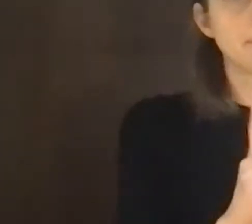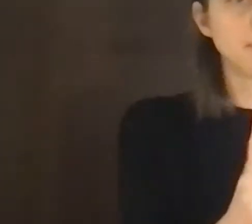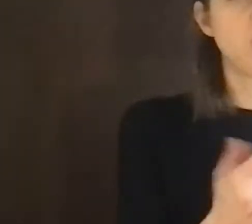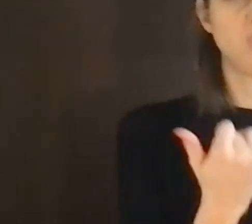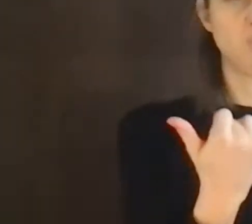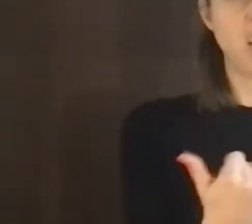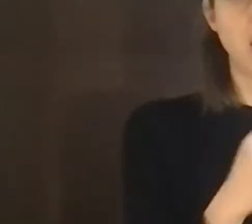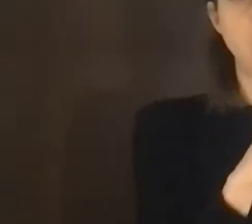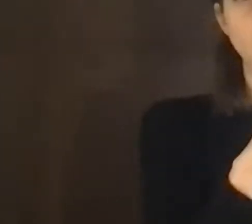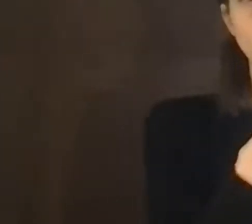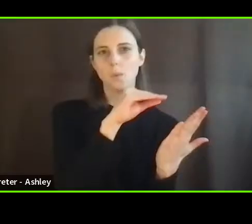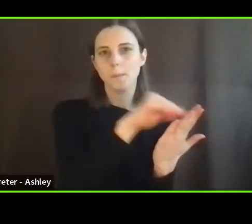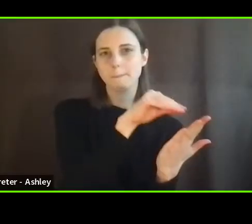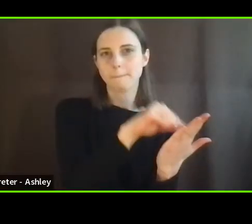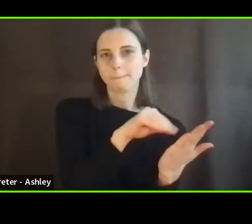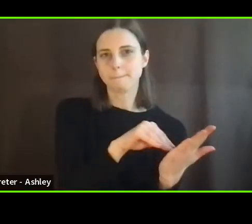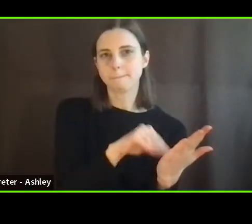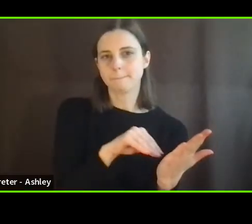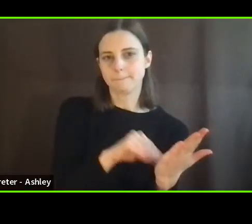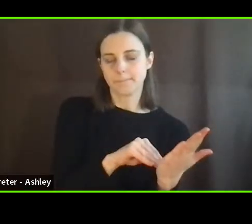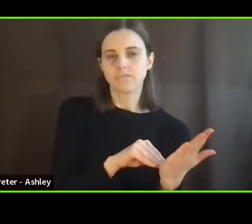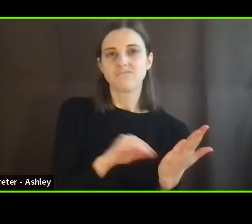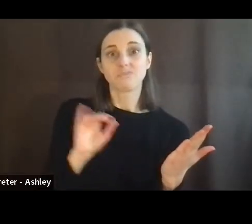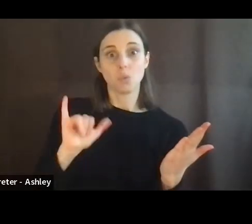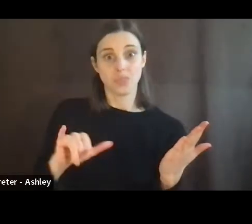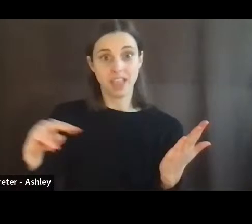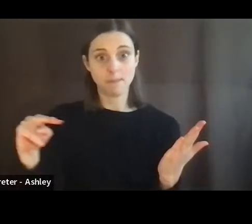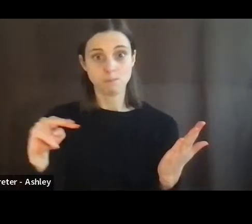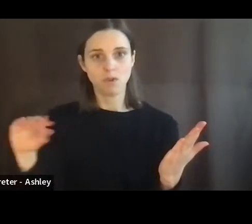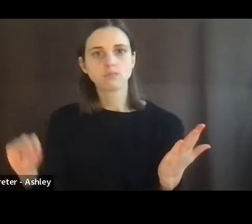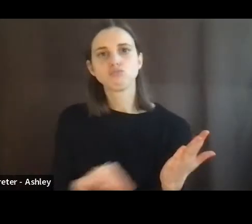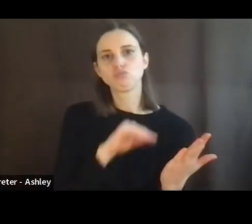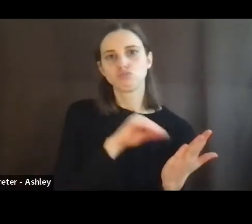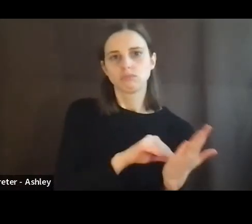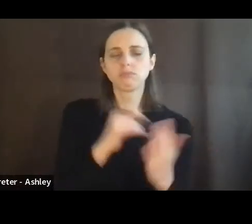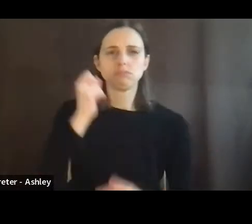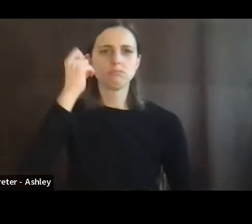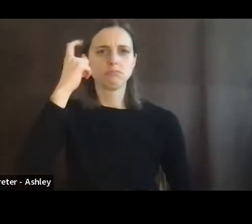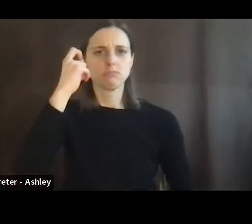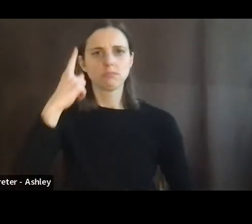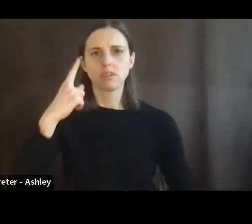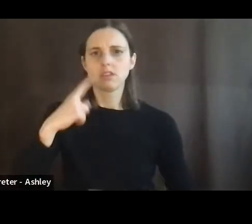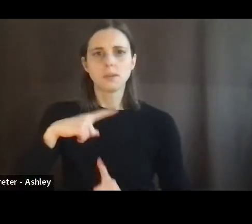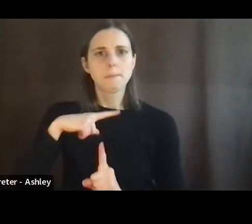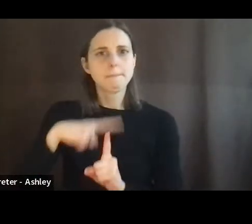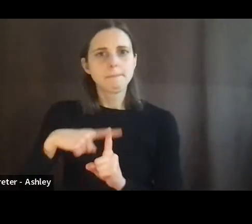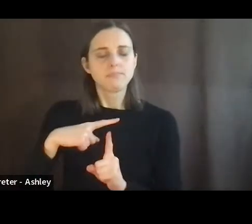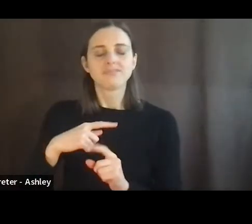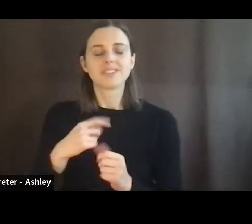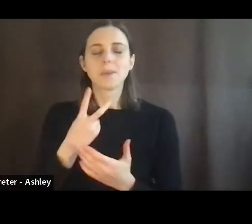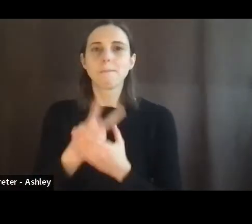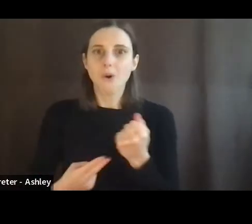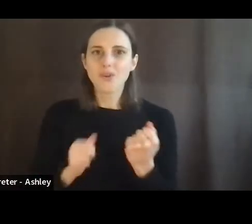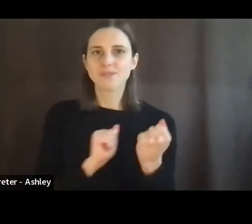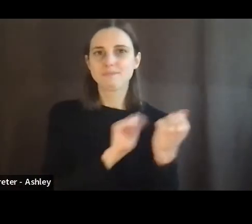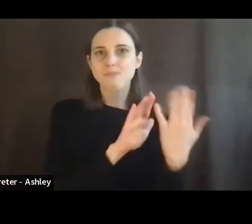know both scenarios have pluses and minuses and trade-offs. So those are the things